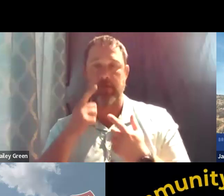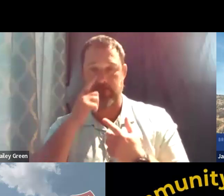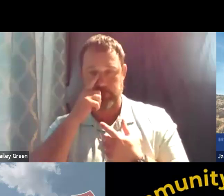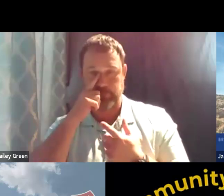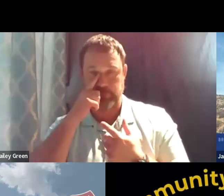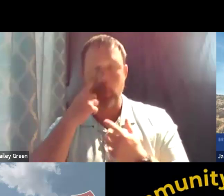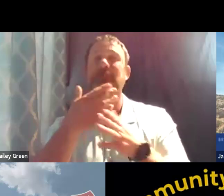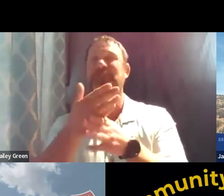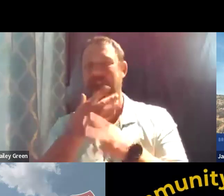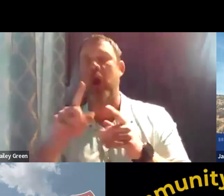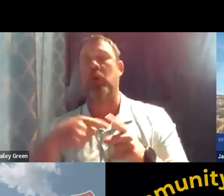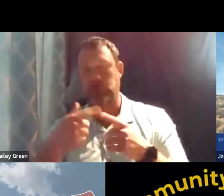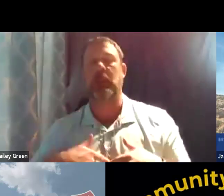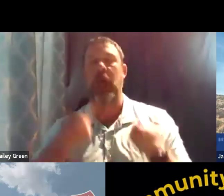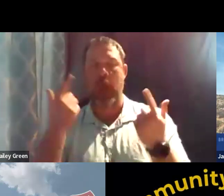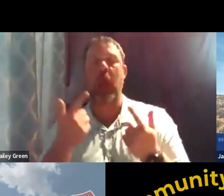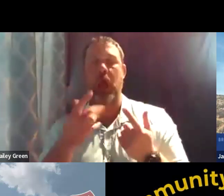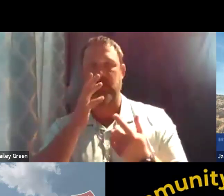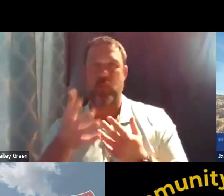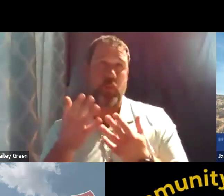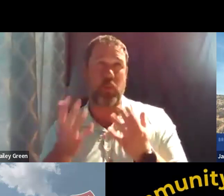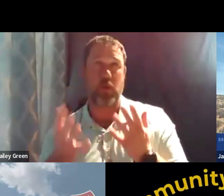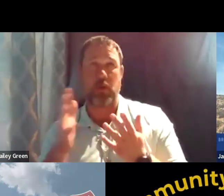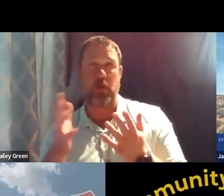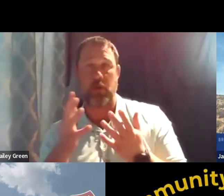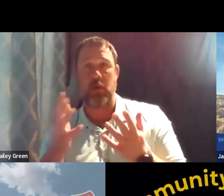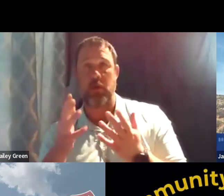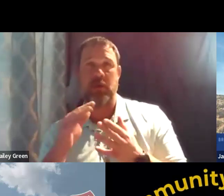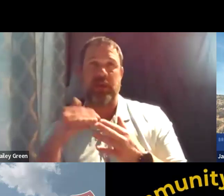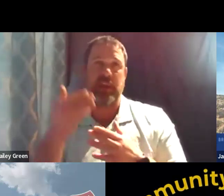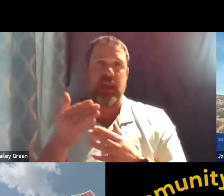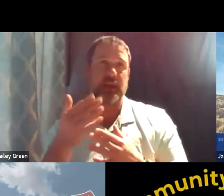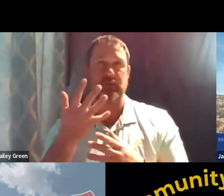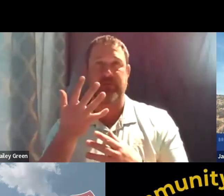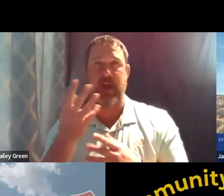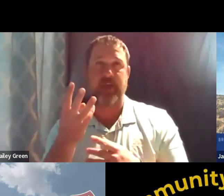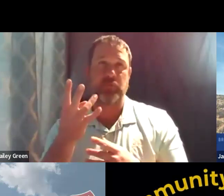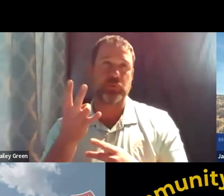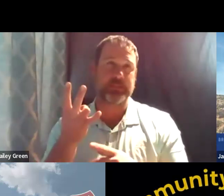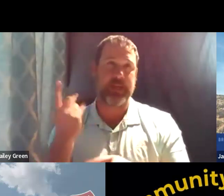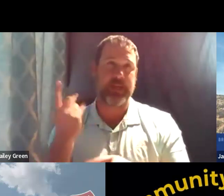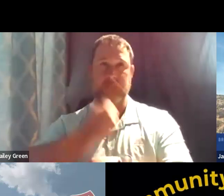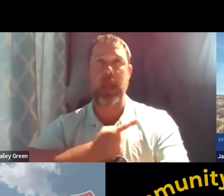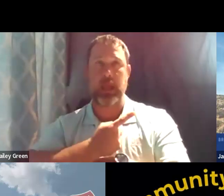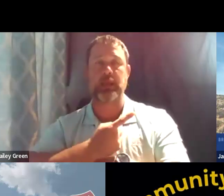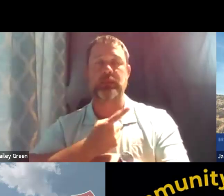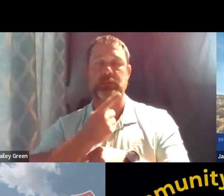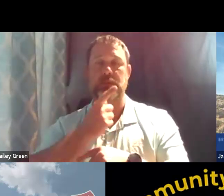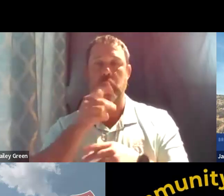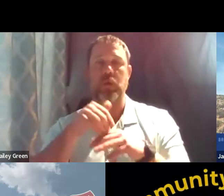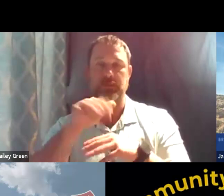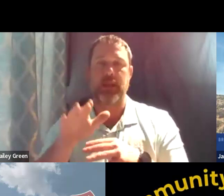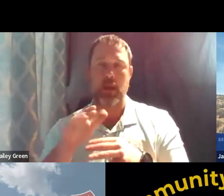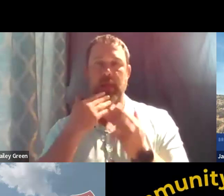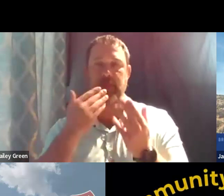we'll share that link once it goes live, and it will more likely be in the next 5 to 7 days, and it will go out in a thank you